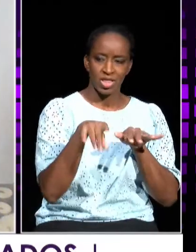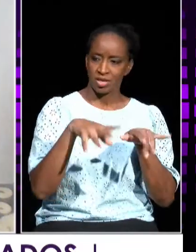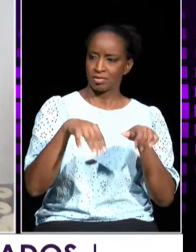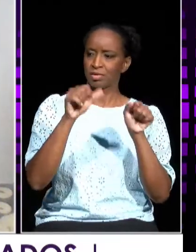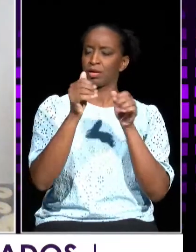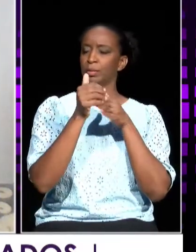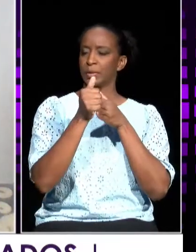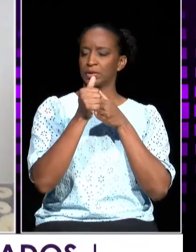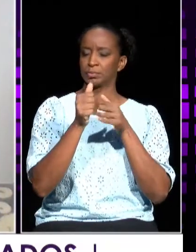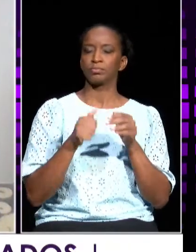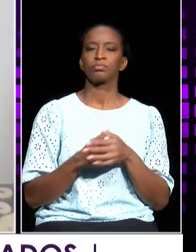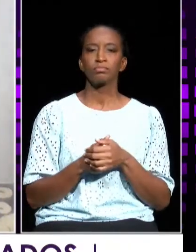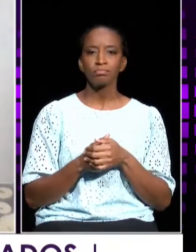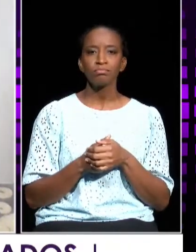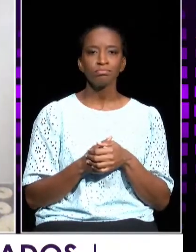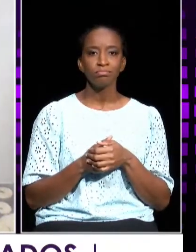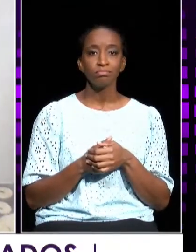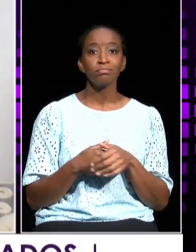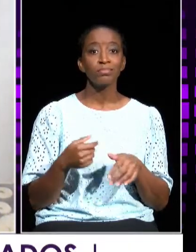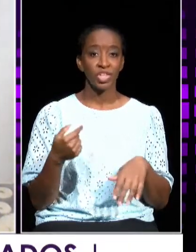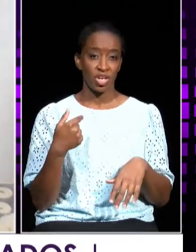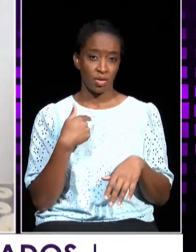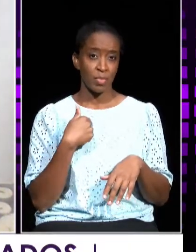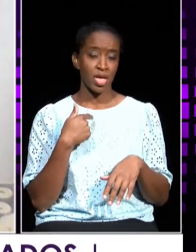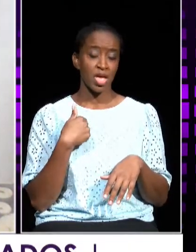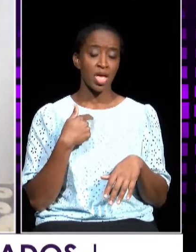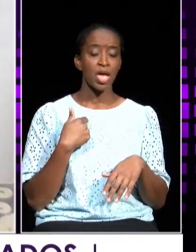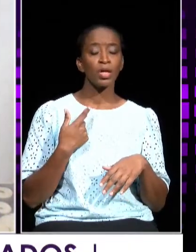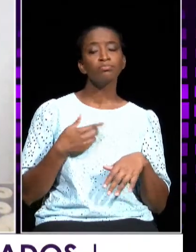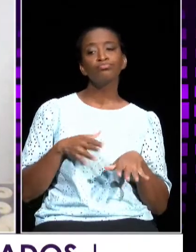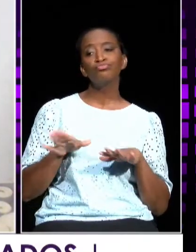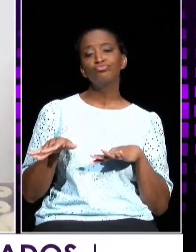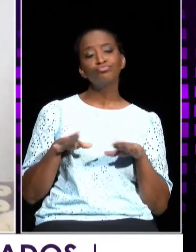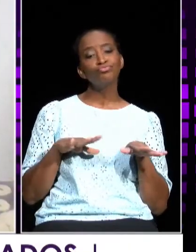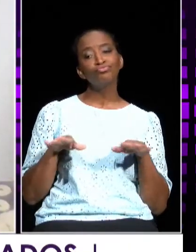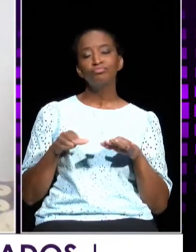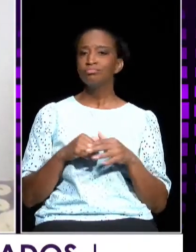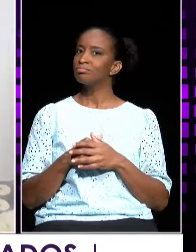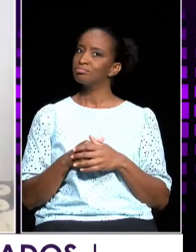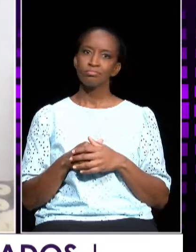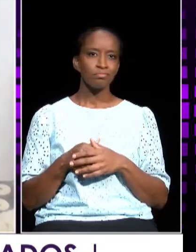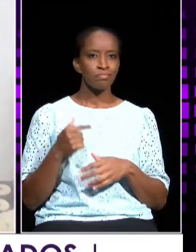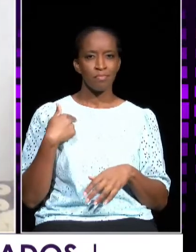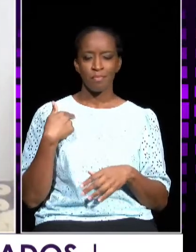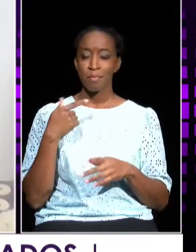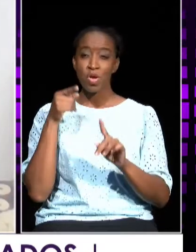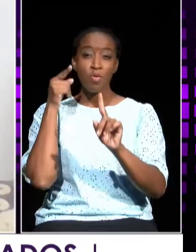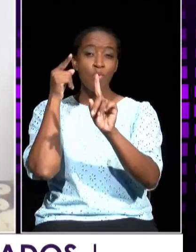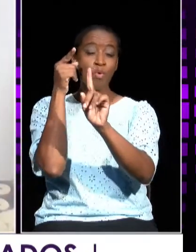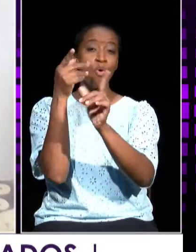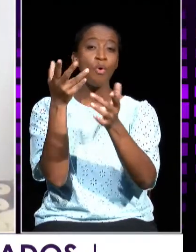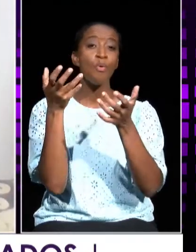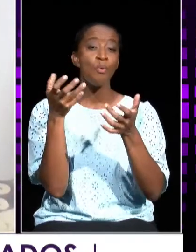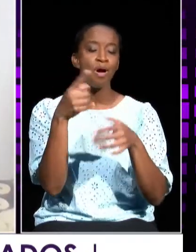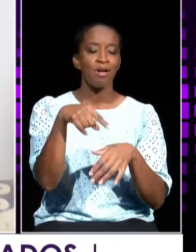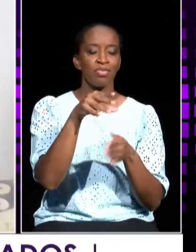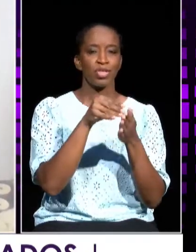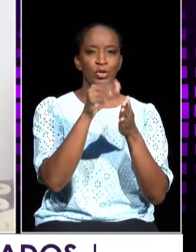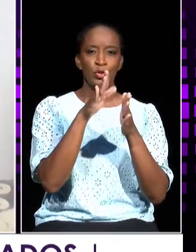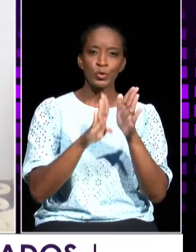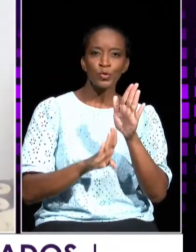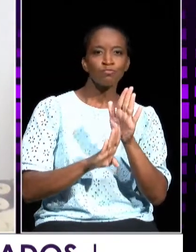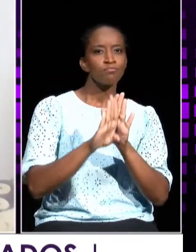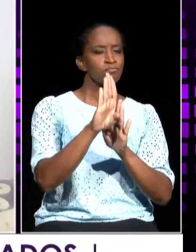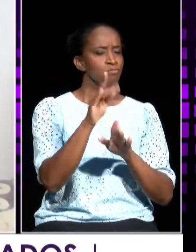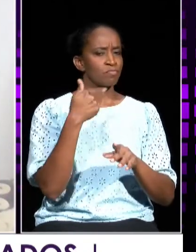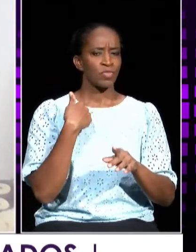a go-getter of student development. I'm an ambassador for student development, and that is where I found myself,